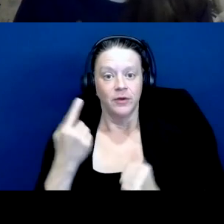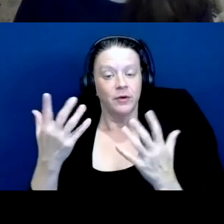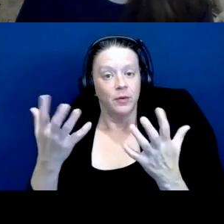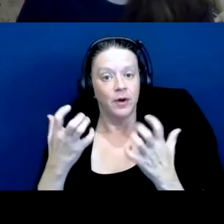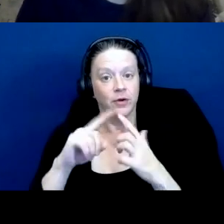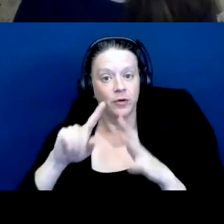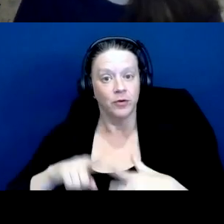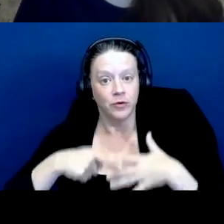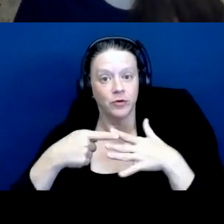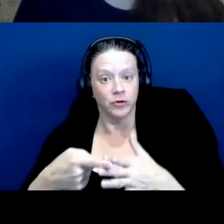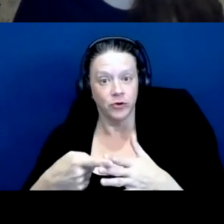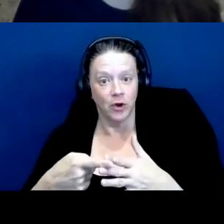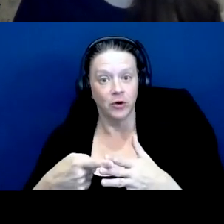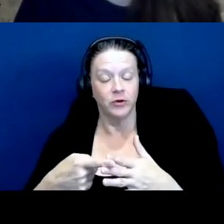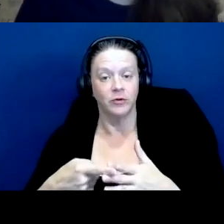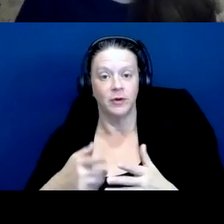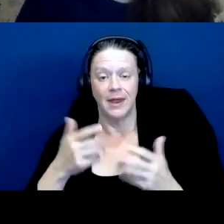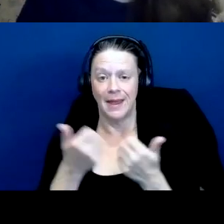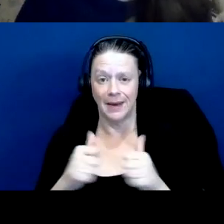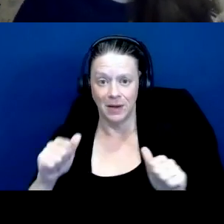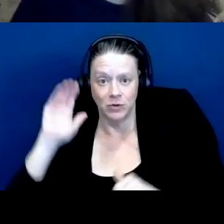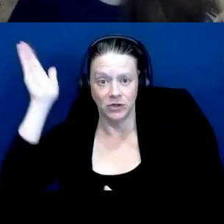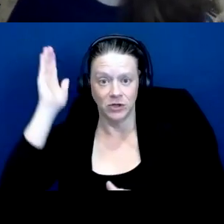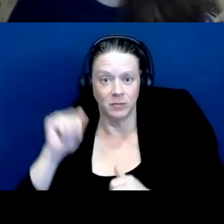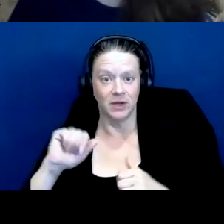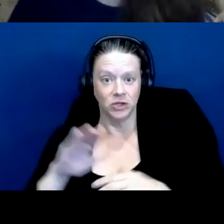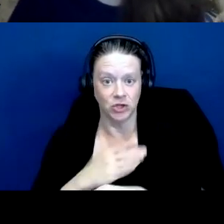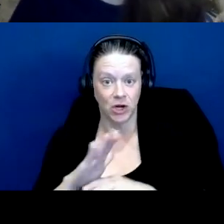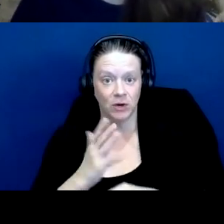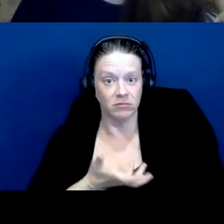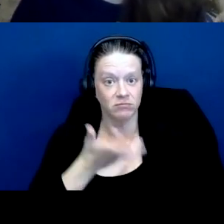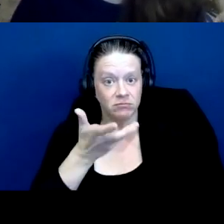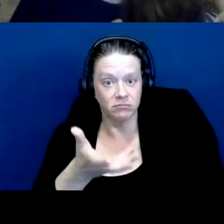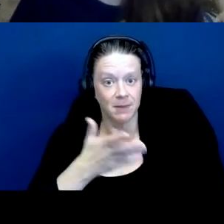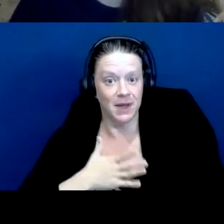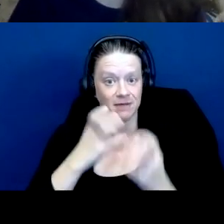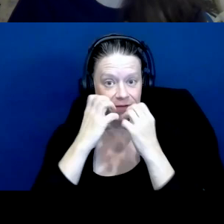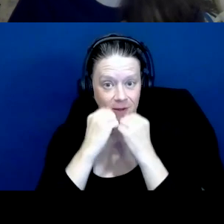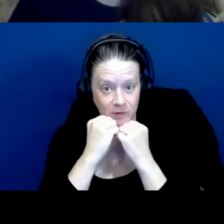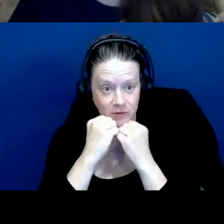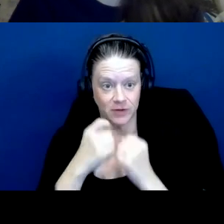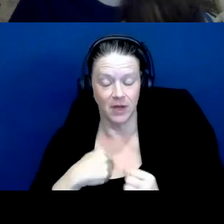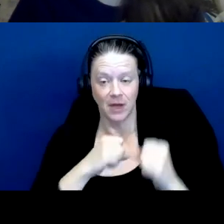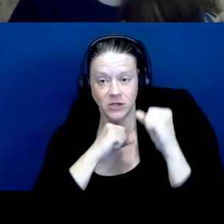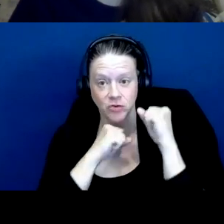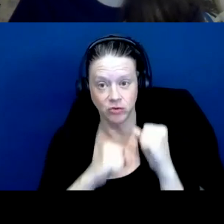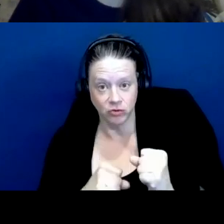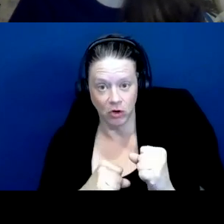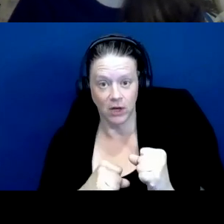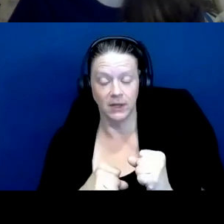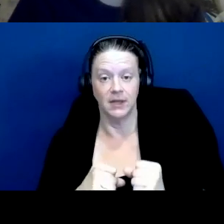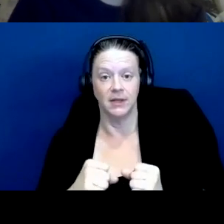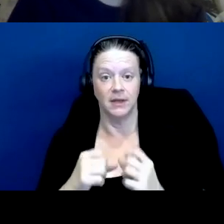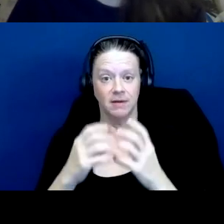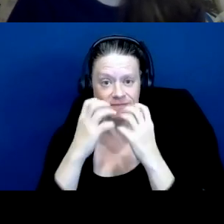by sharing what my values are. I want you to know that I strongly value